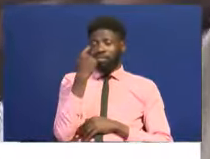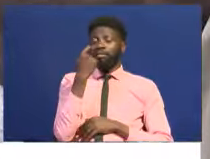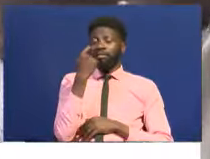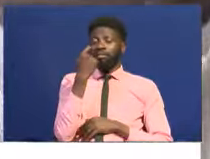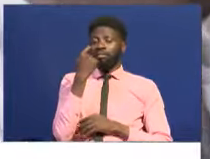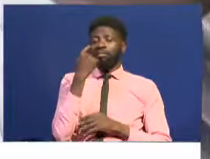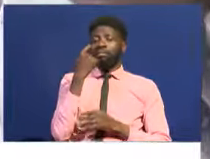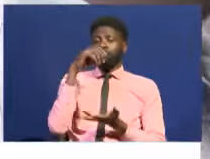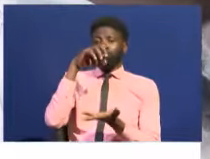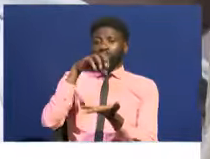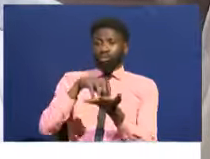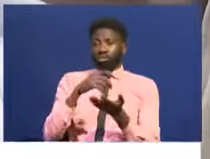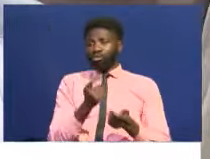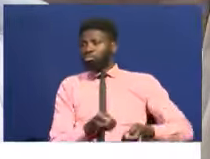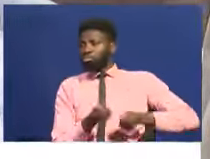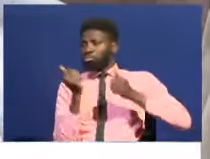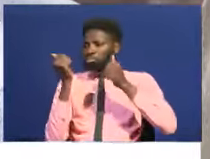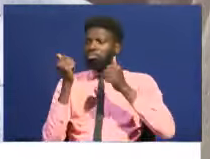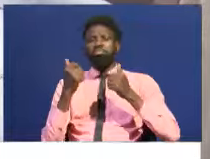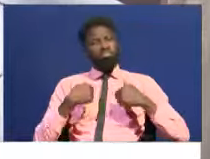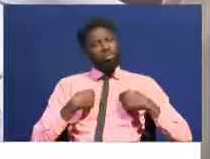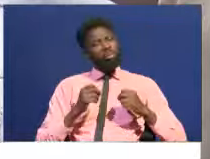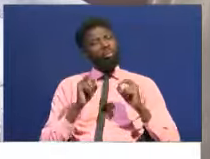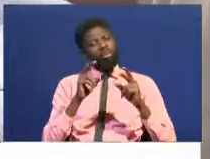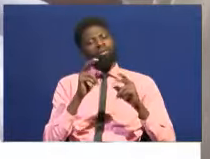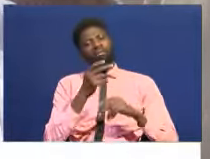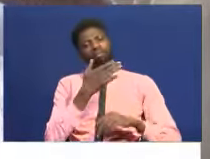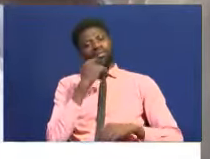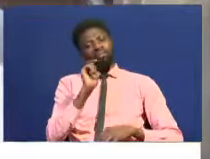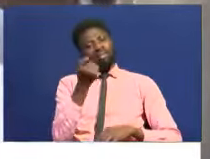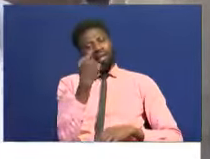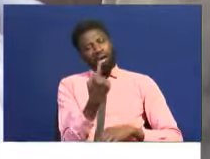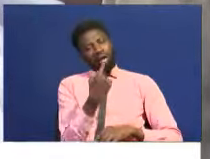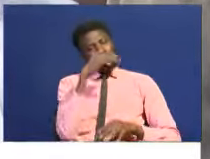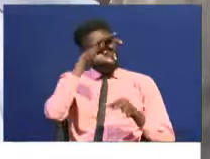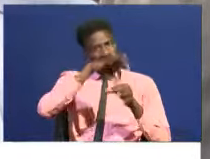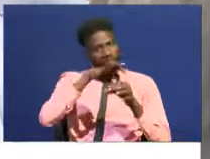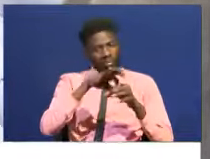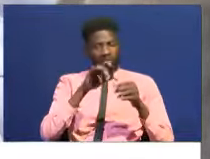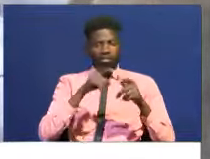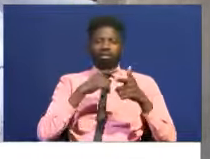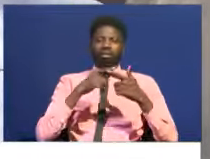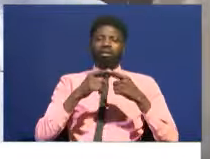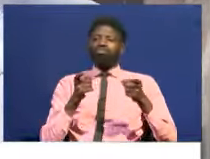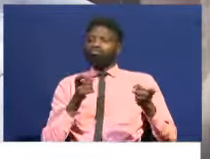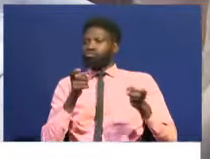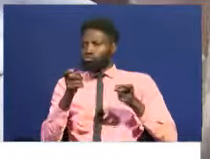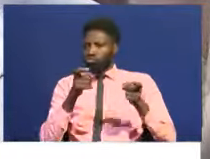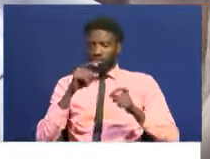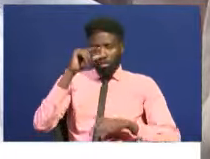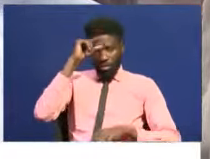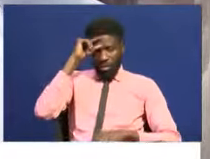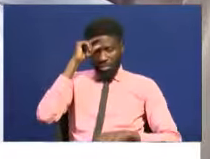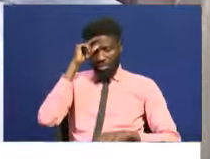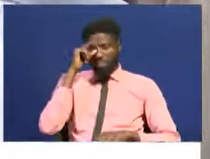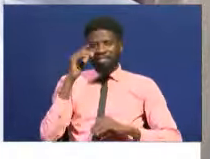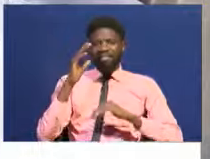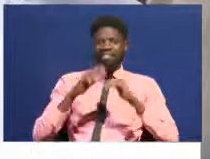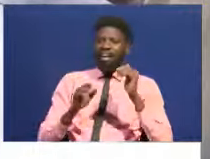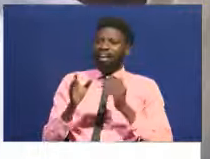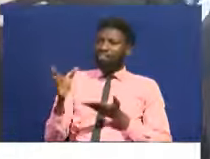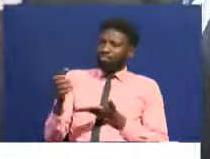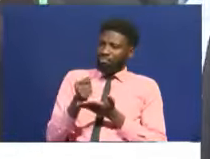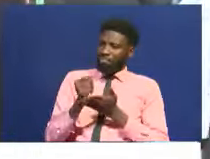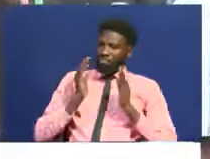vile alikuwa anachaguliwa, alafu anaendesha serikali vile anataka kuendesha. Badala ya kuweka mtu kama huyu rigadi sasa, pressure